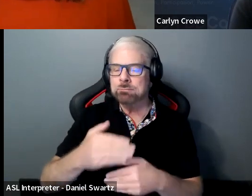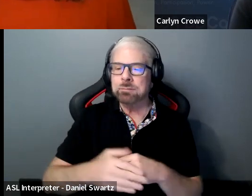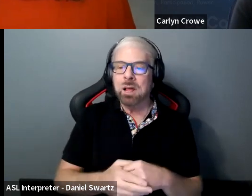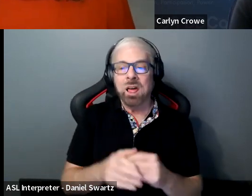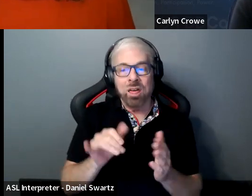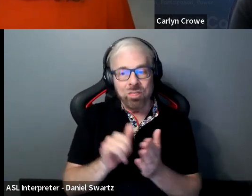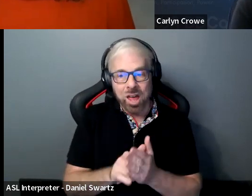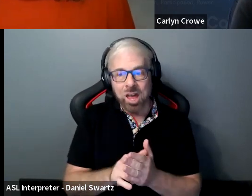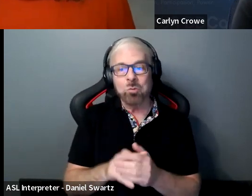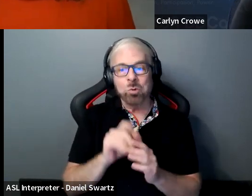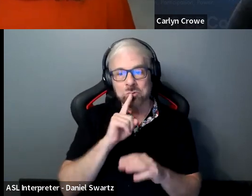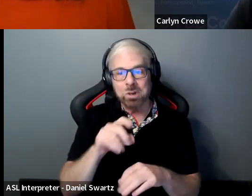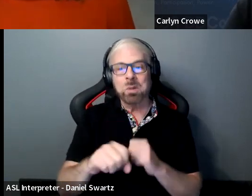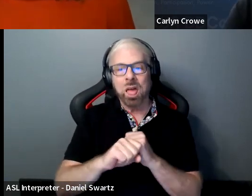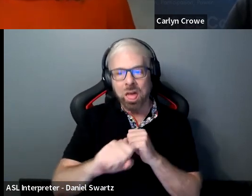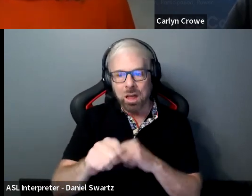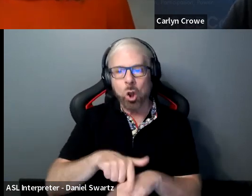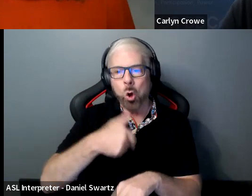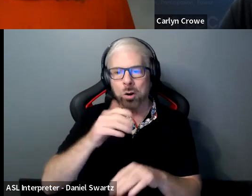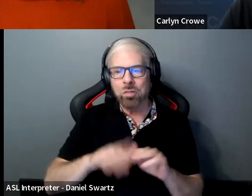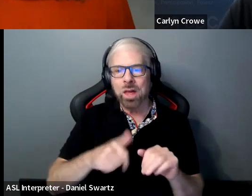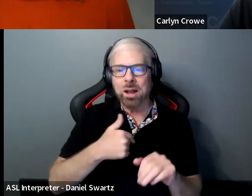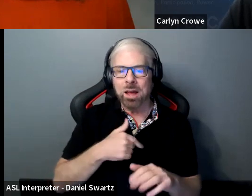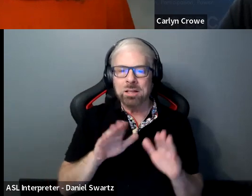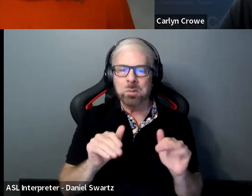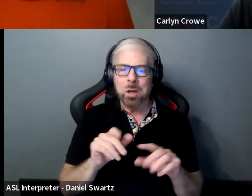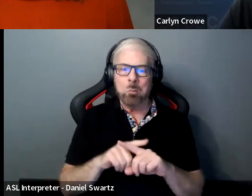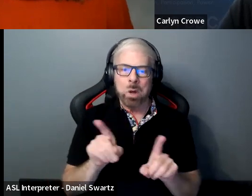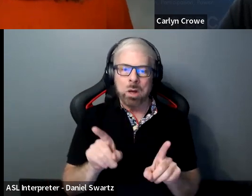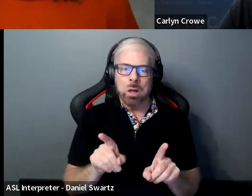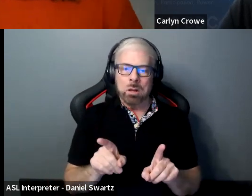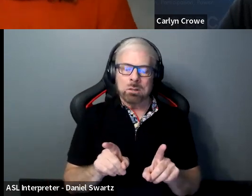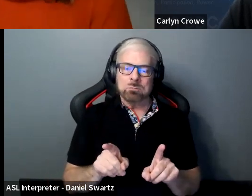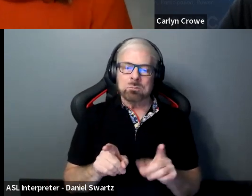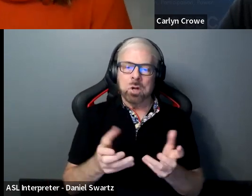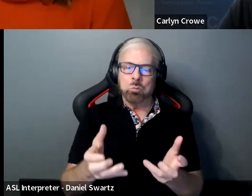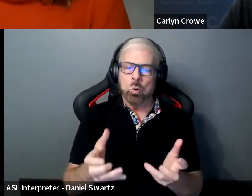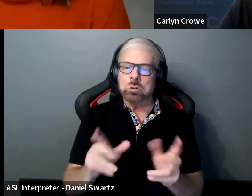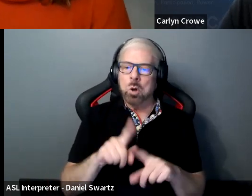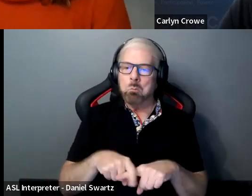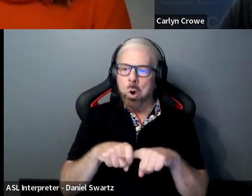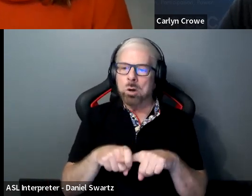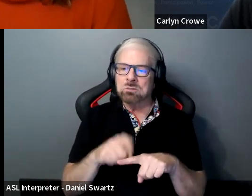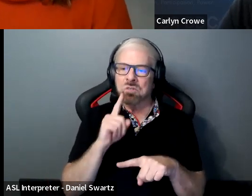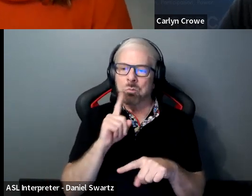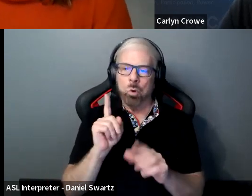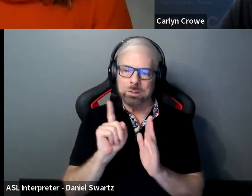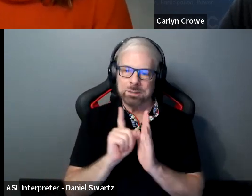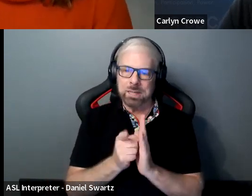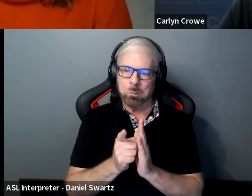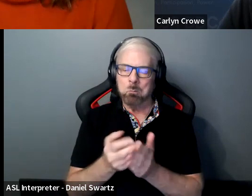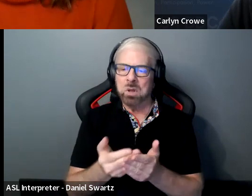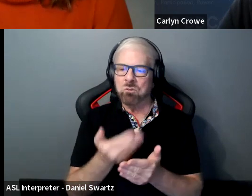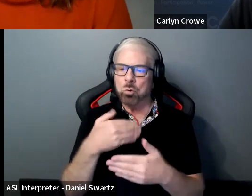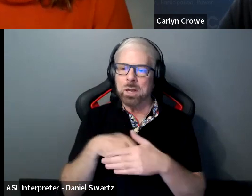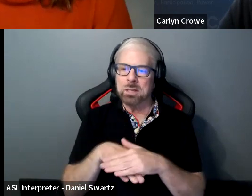longer than I anticipated, but I want to just pause for a second before we go into our